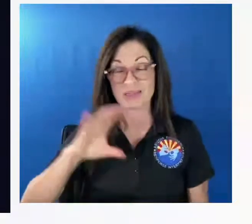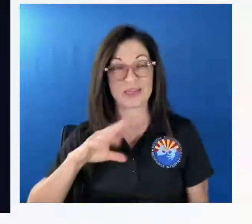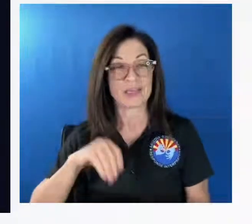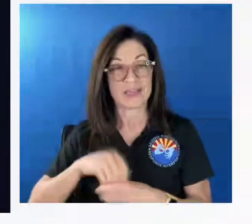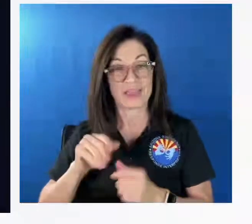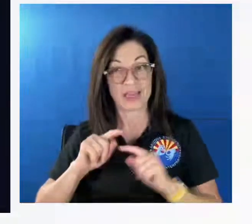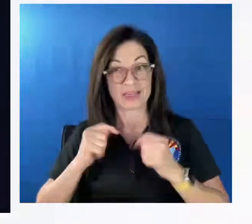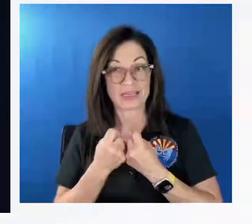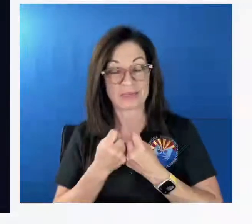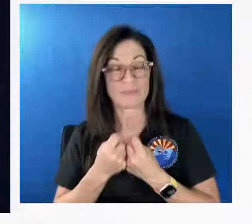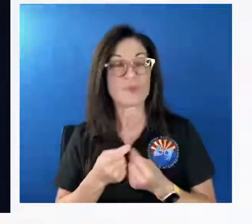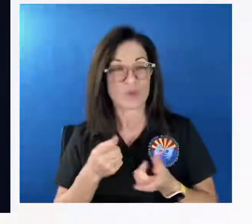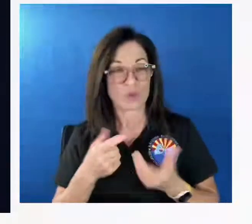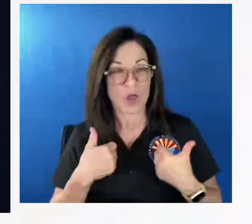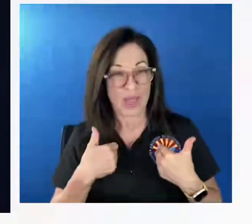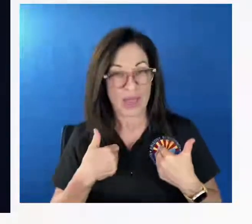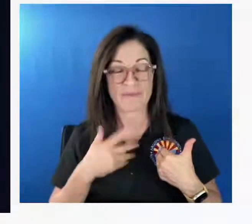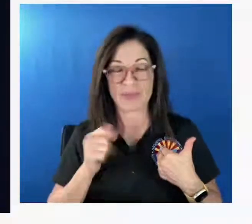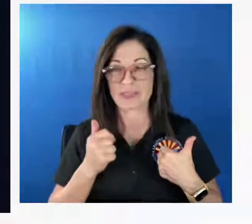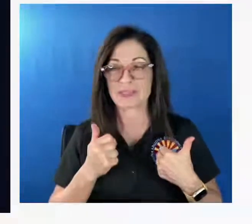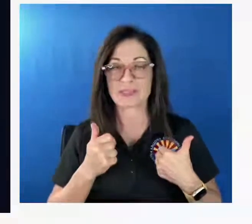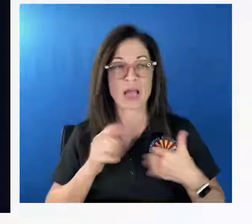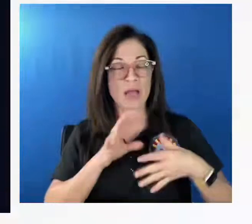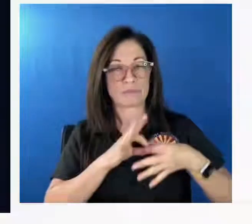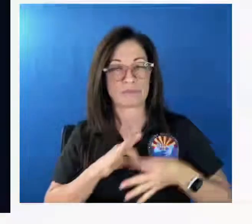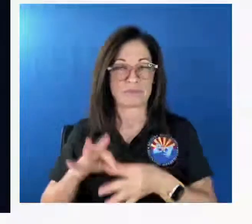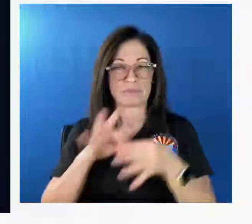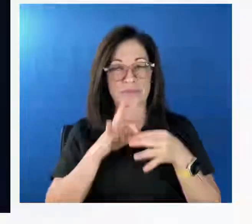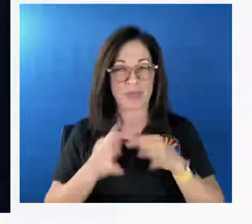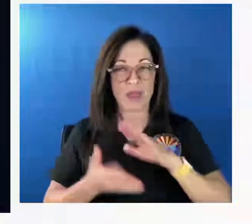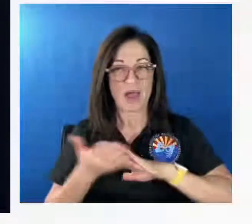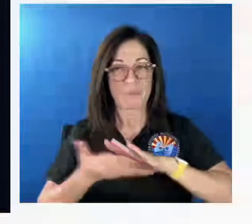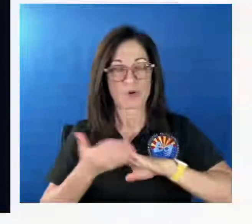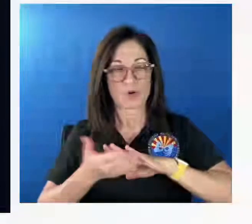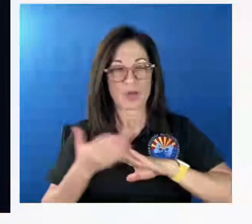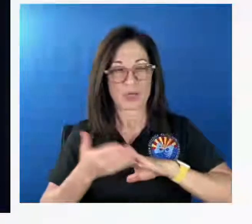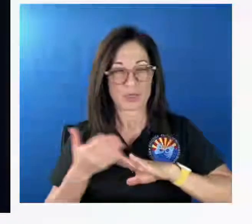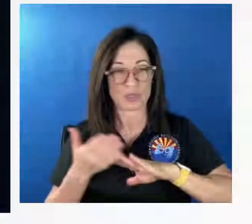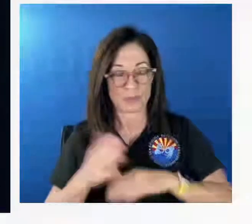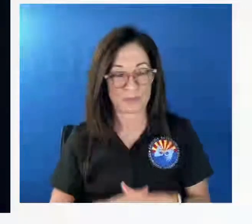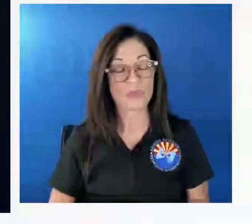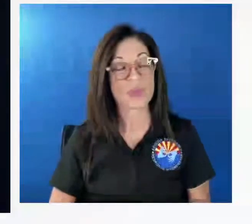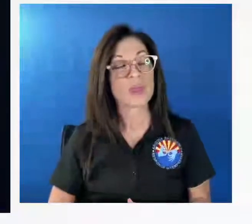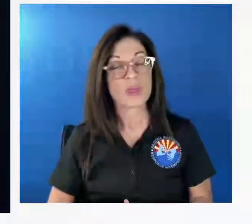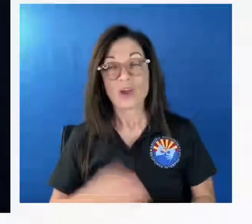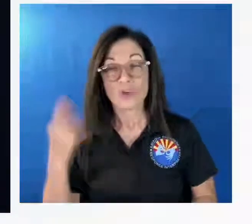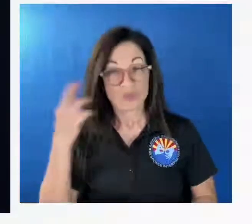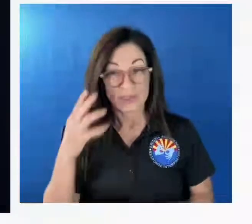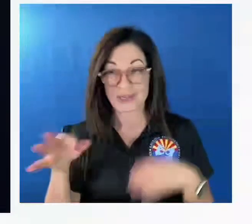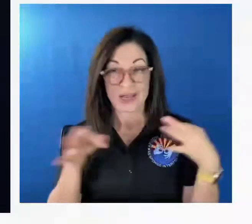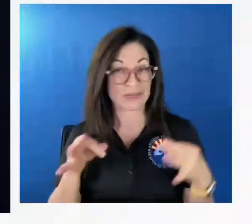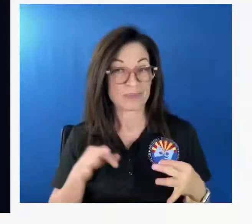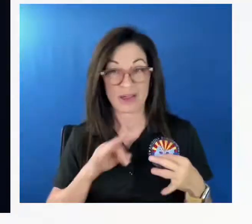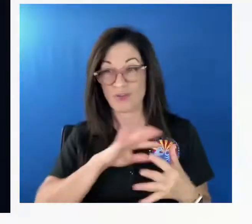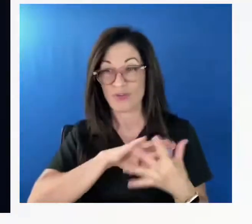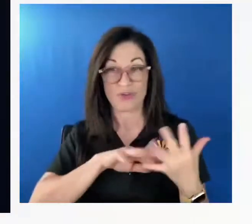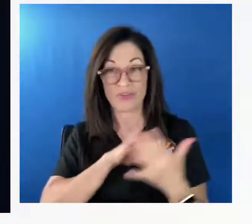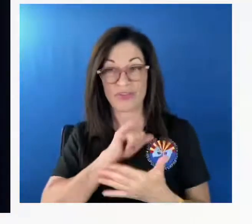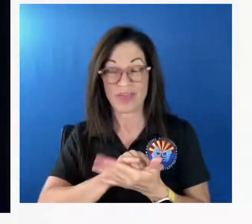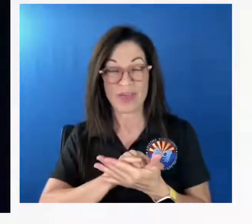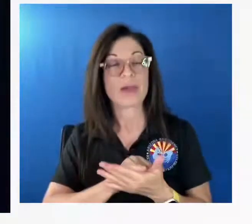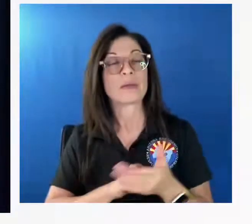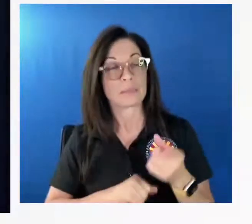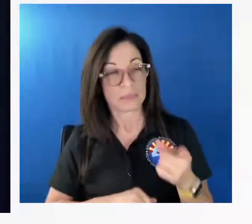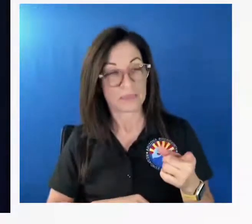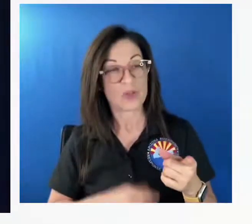so that you had this seamless operation. And I point this out in particular because, as you